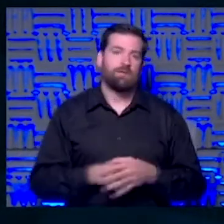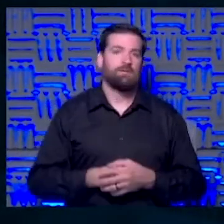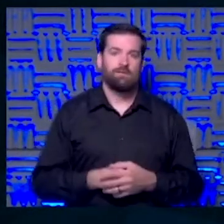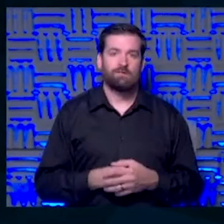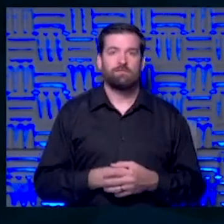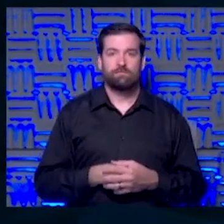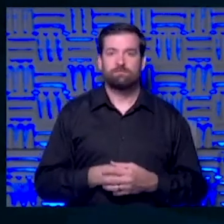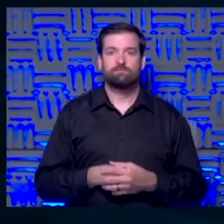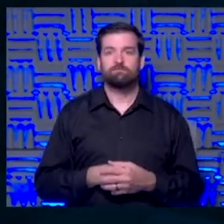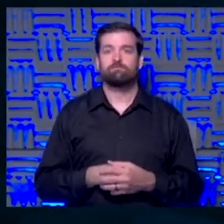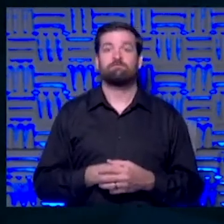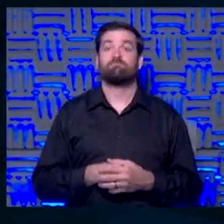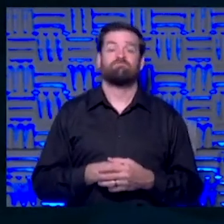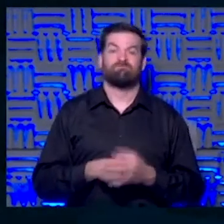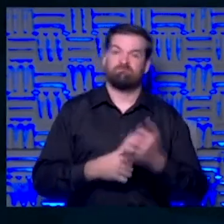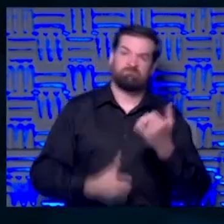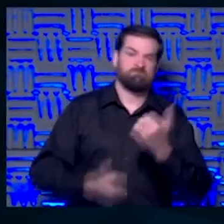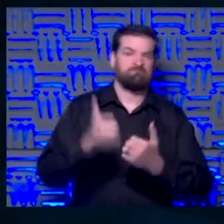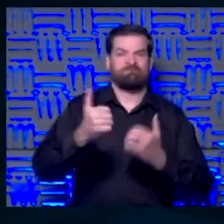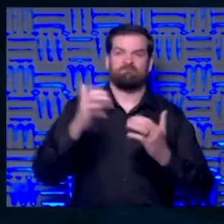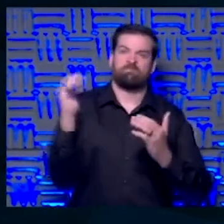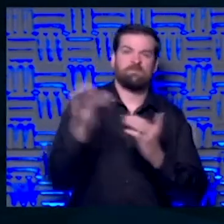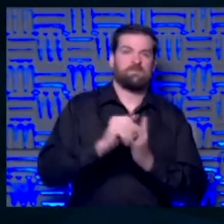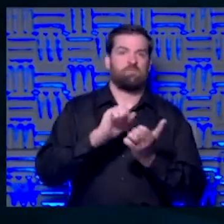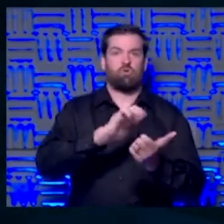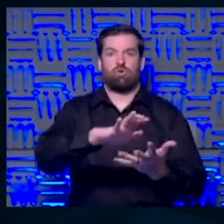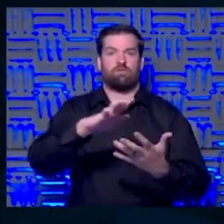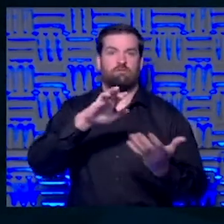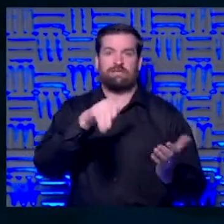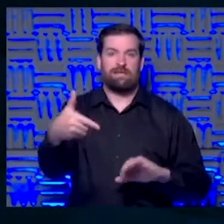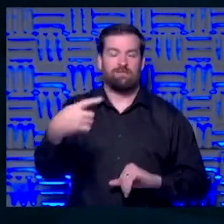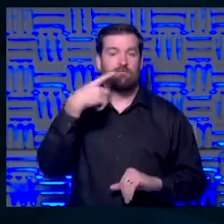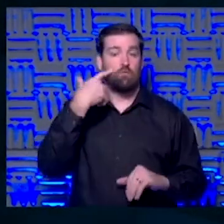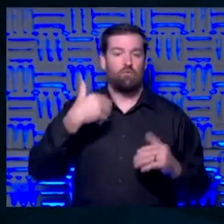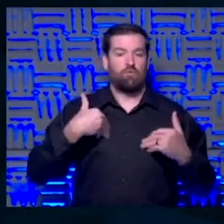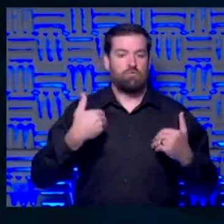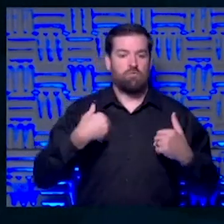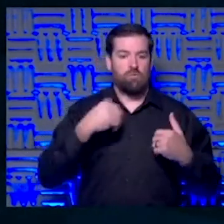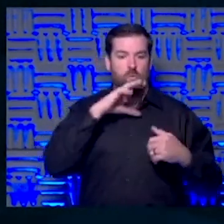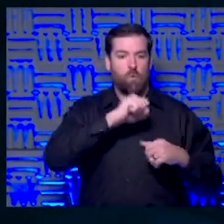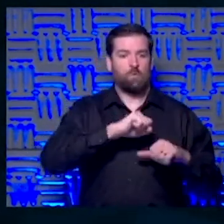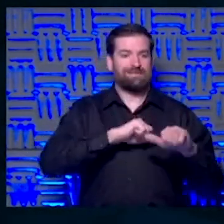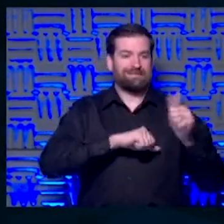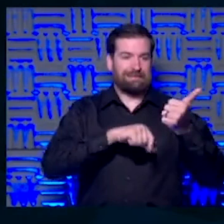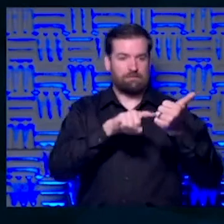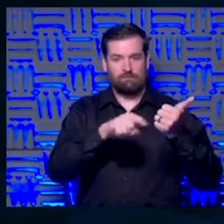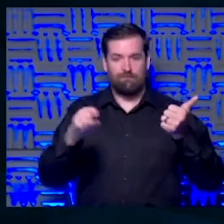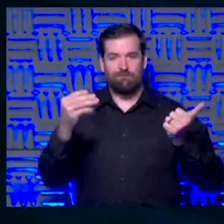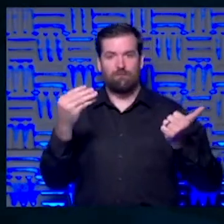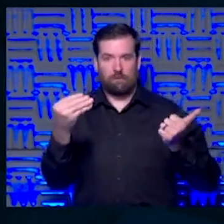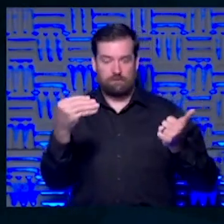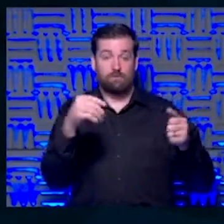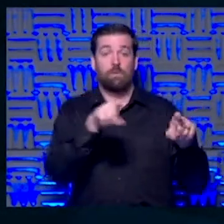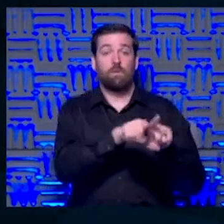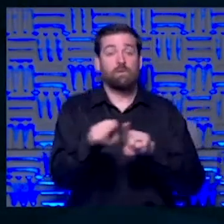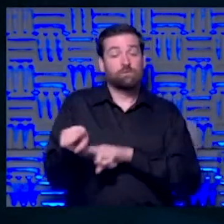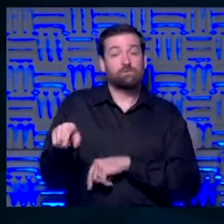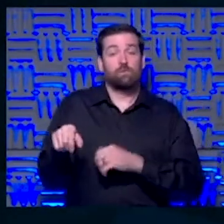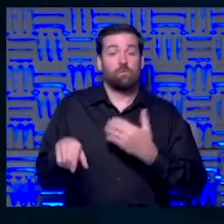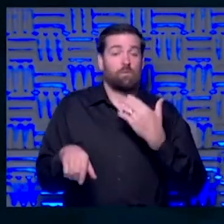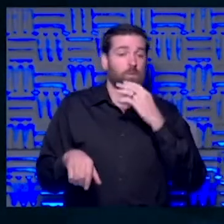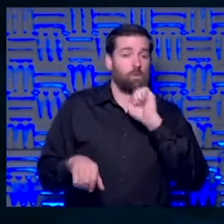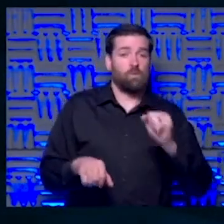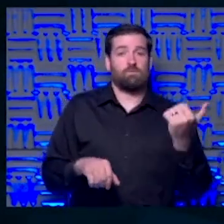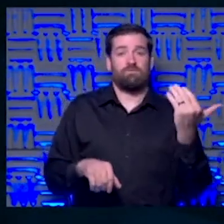that, it's the leading cause of death for youth between the ages of 10 and 14, as well as those between the ages of 15